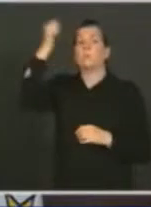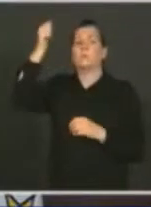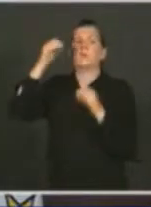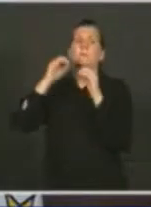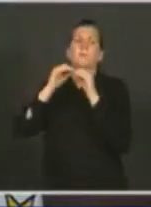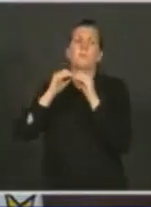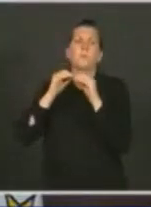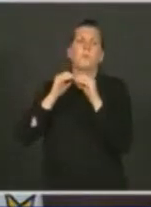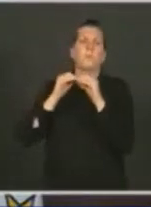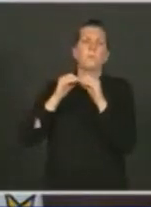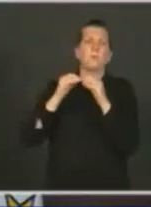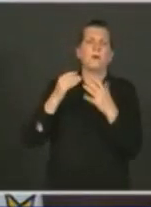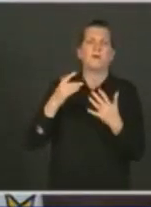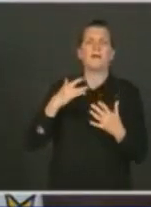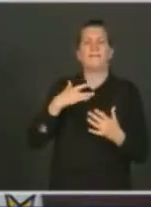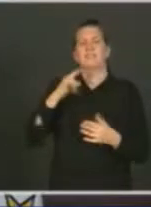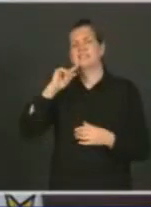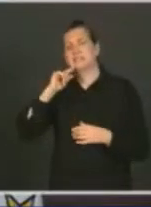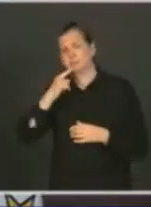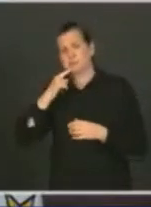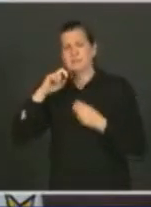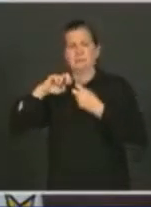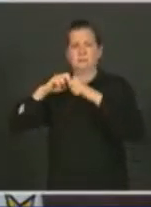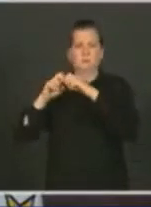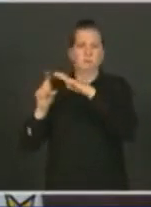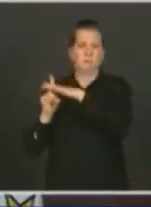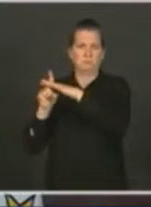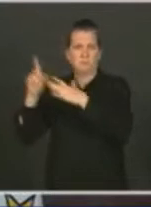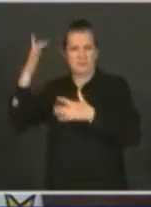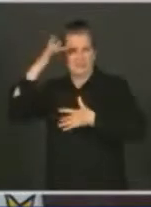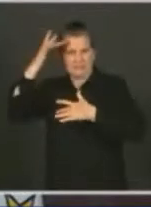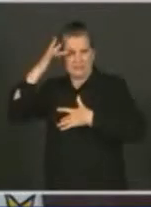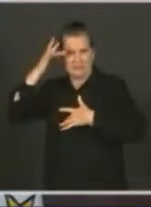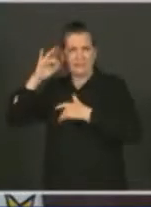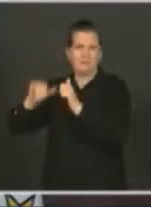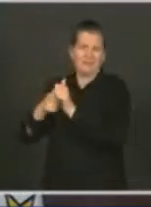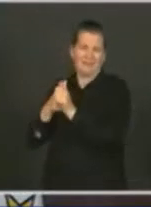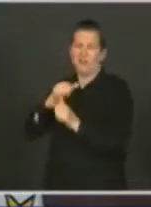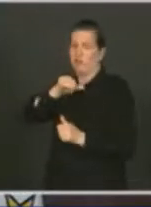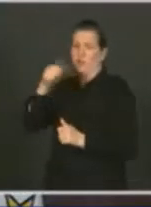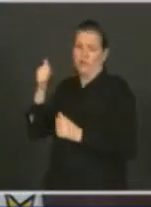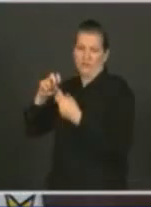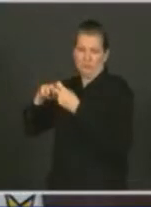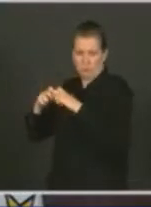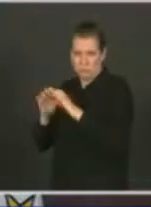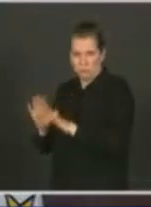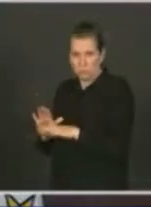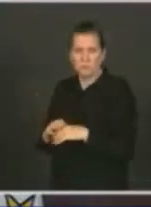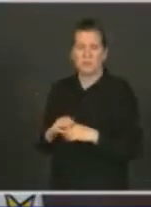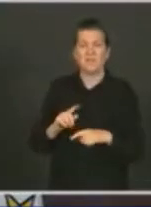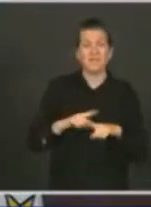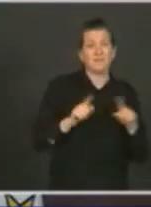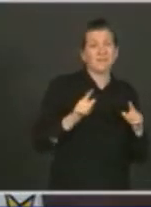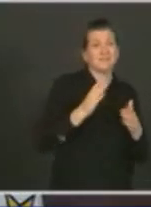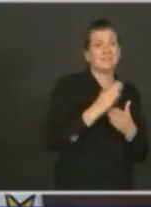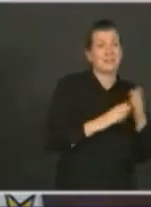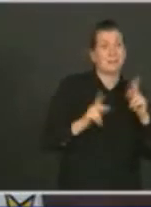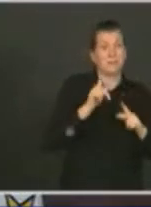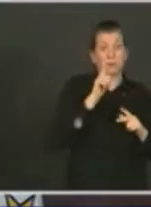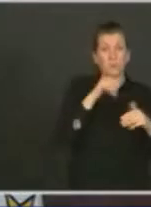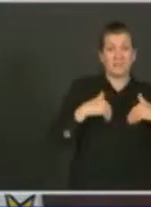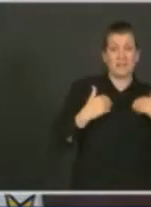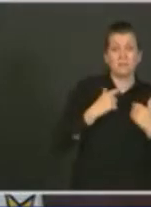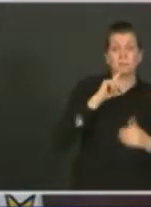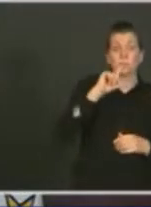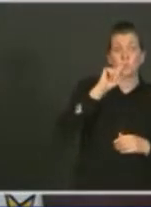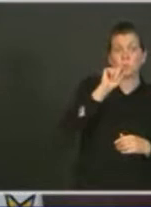likely it seems that you will become seriously ill with this. But like I mentioned with the healthcare worker, there are people in their 20s, 30s, 40s